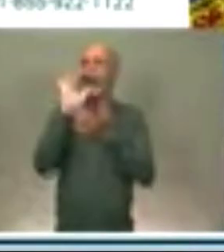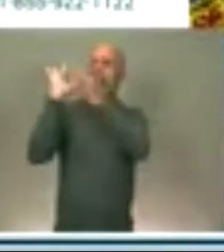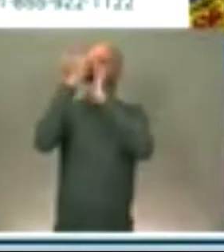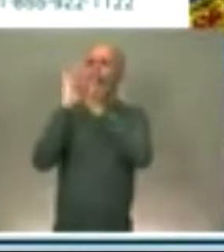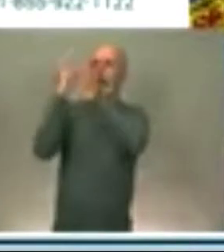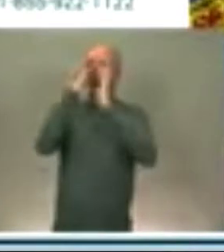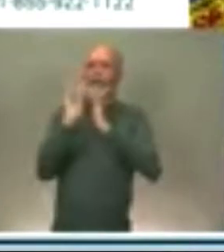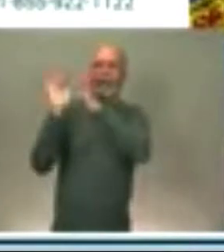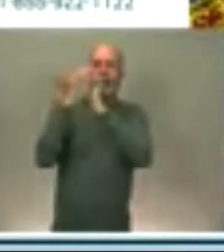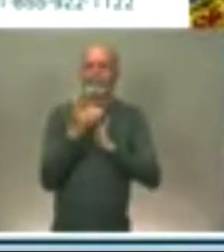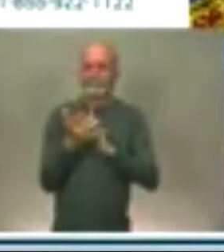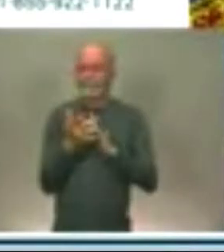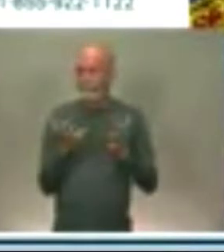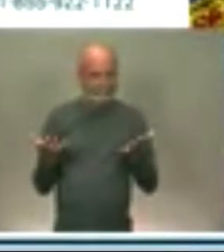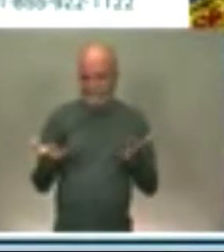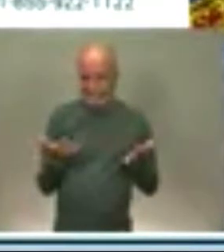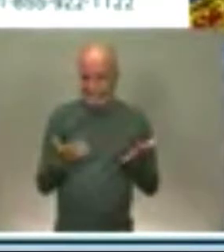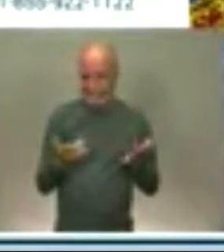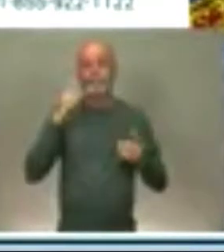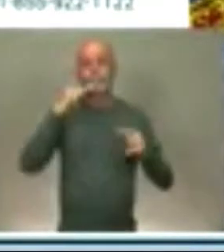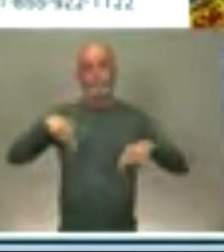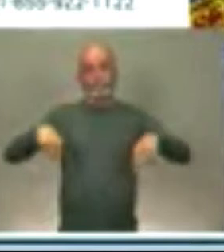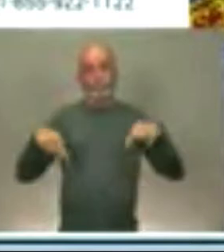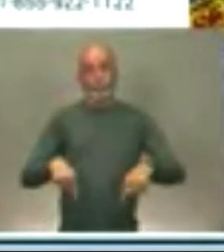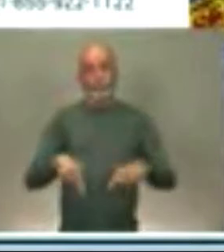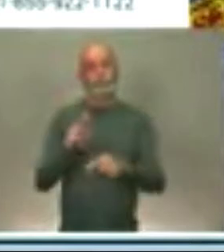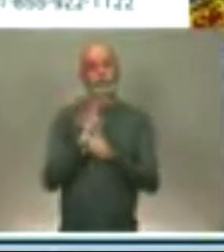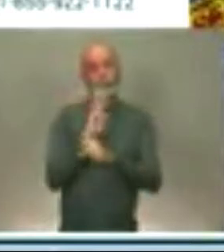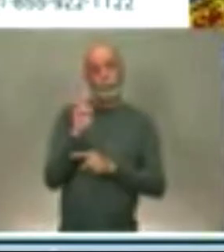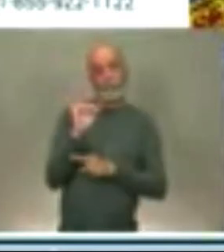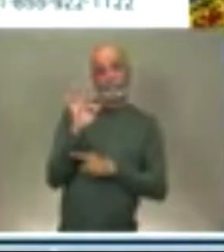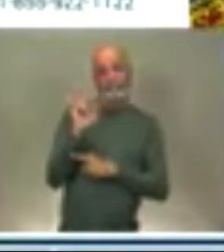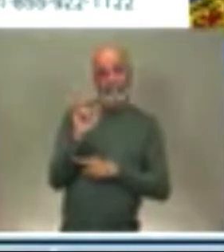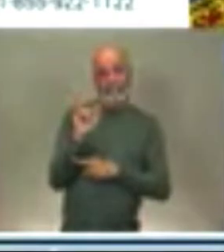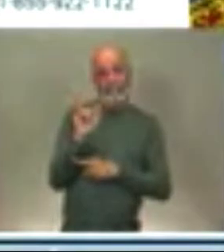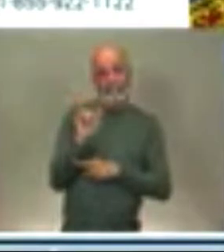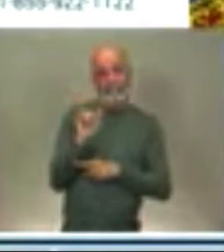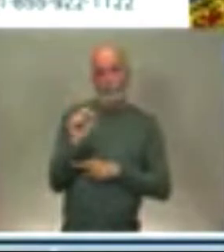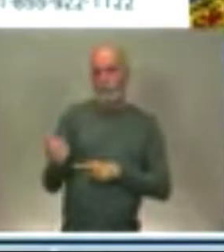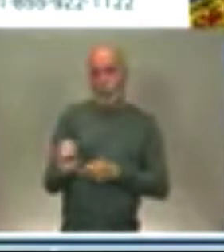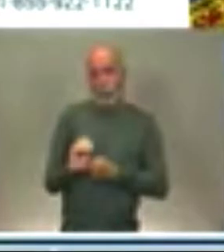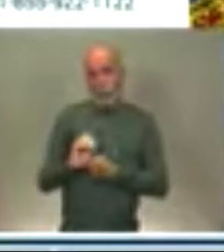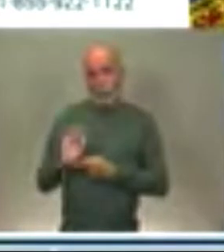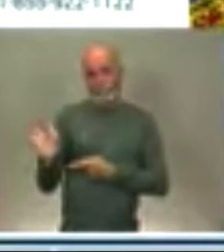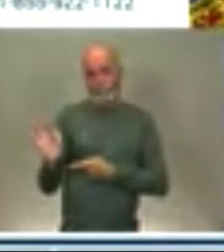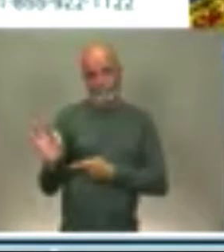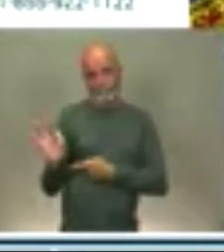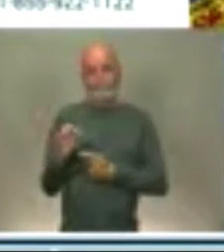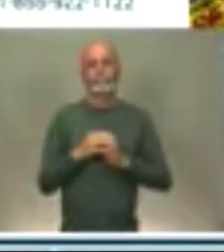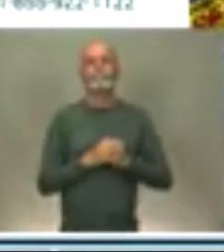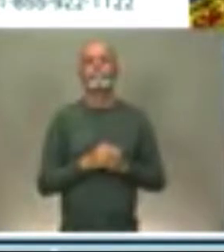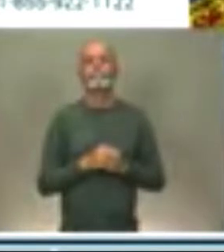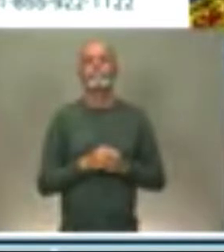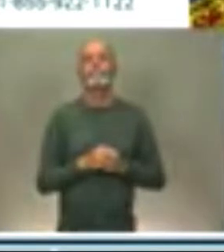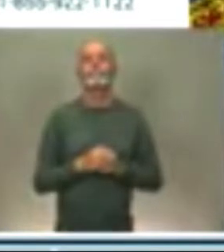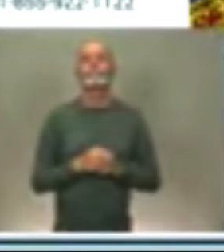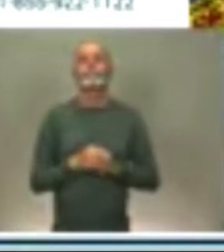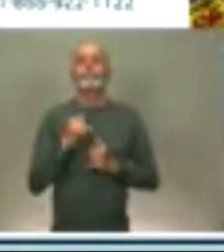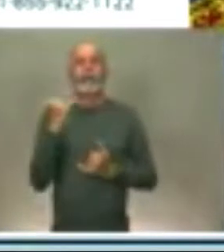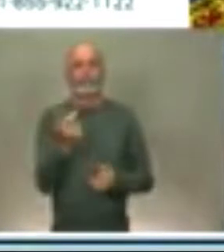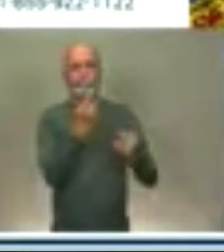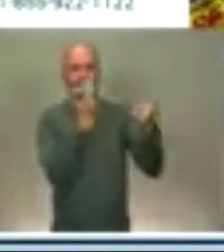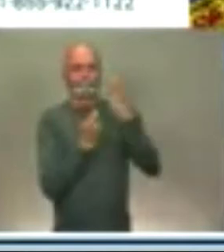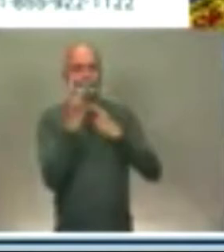our Wi-Fi in the room, if you're able to get off it, we'd appreciate that. Thanks so much. We are going to open it up for questions from